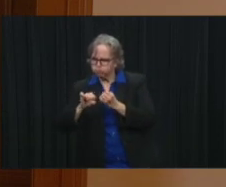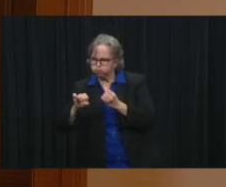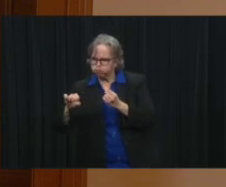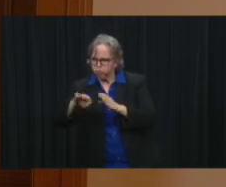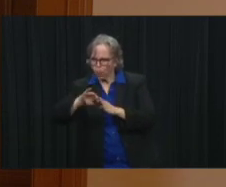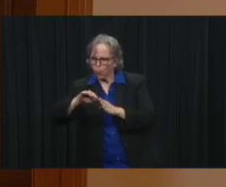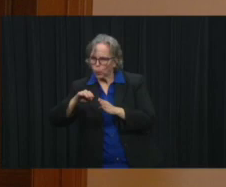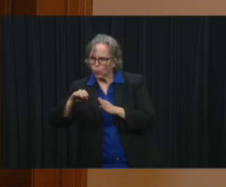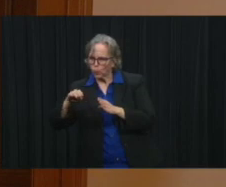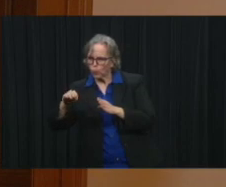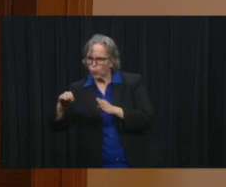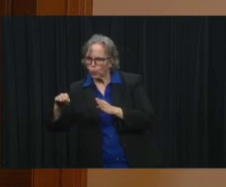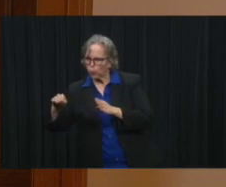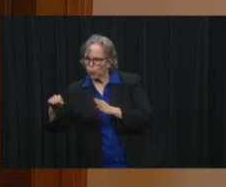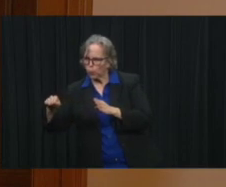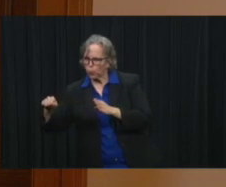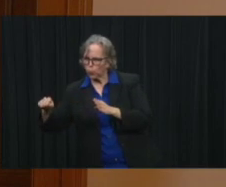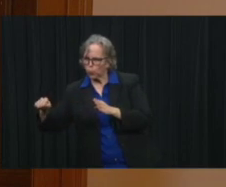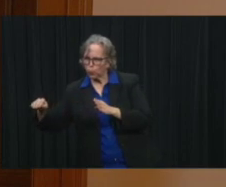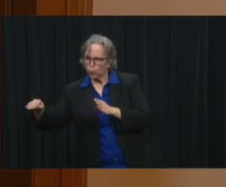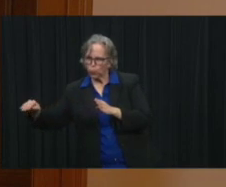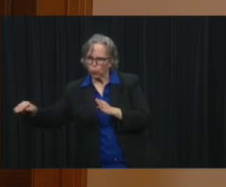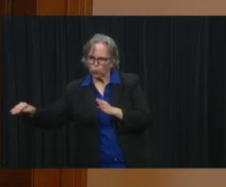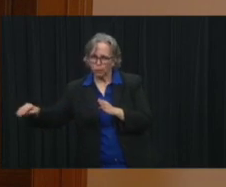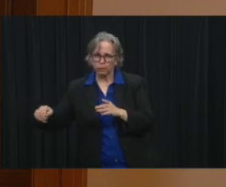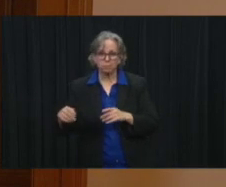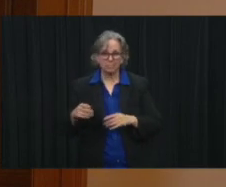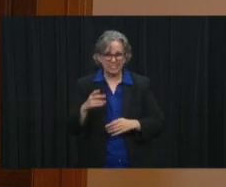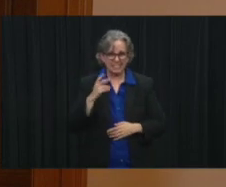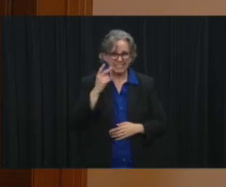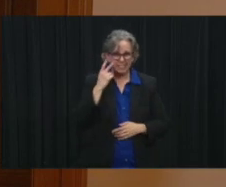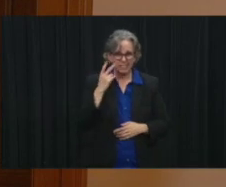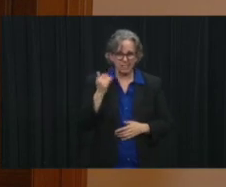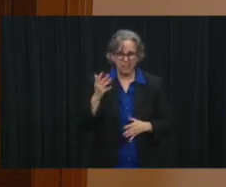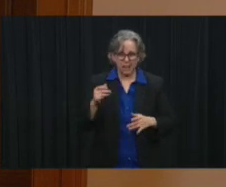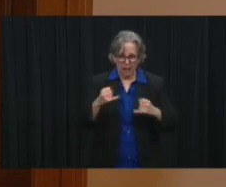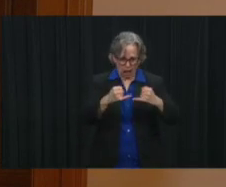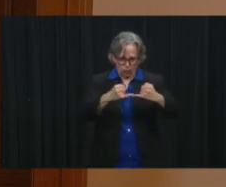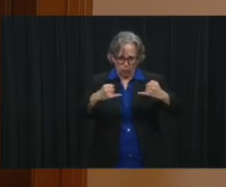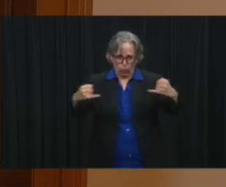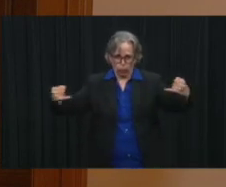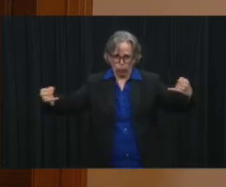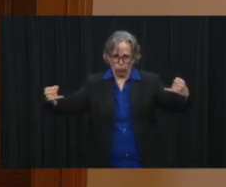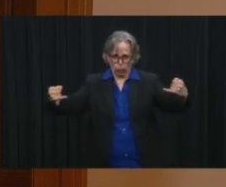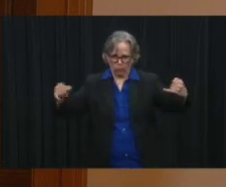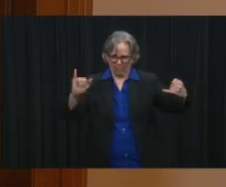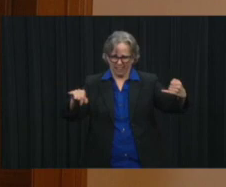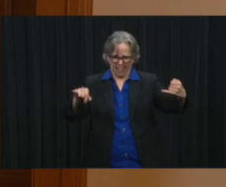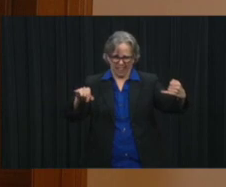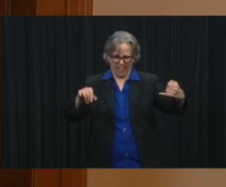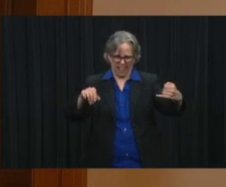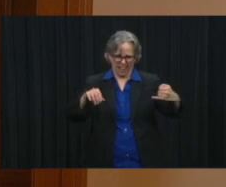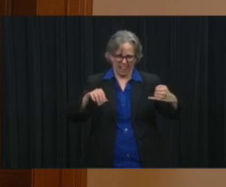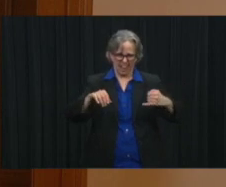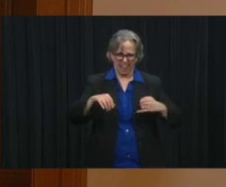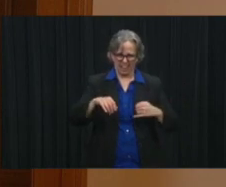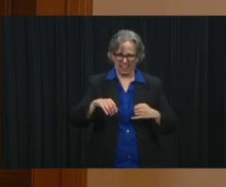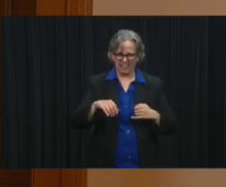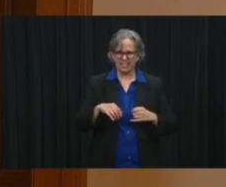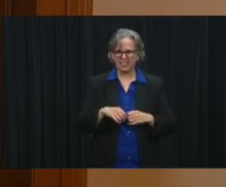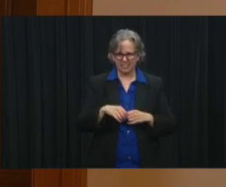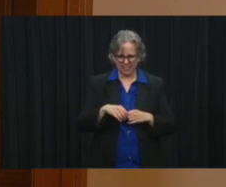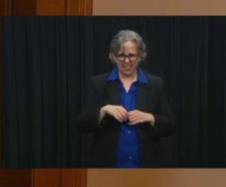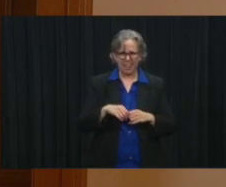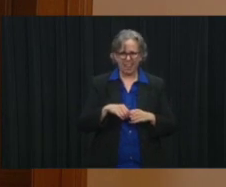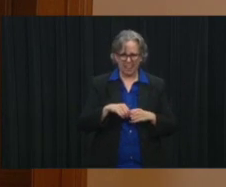On this y-axis of a curve, we have our cases per day. I know it startled people to say yesterday,